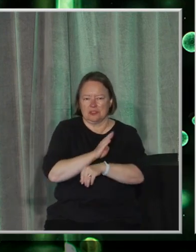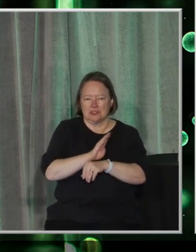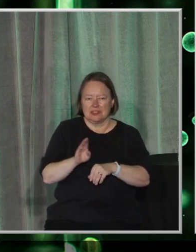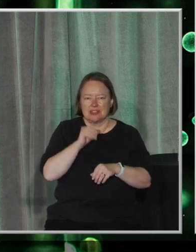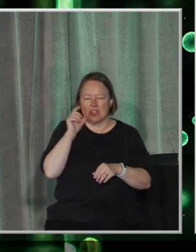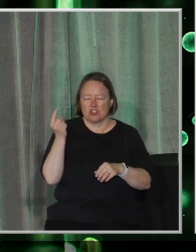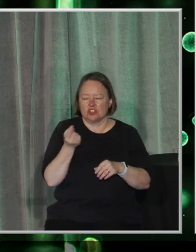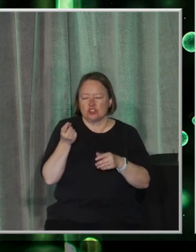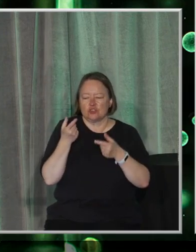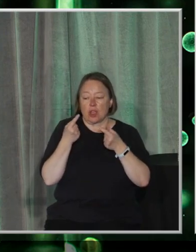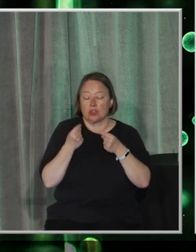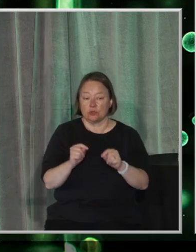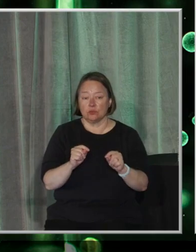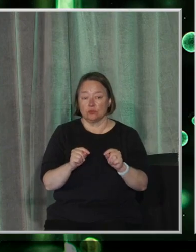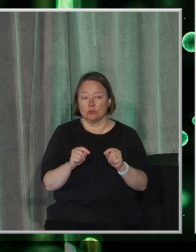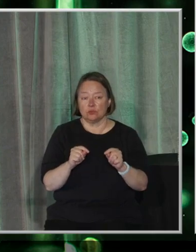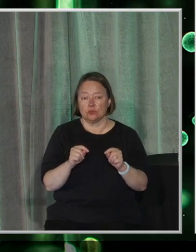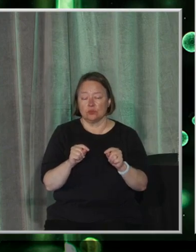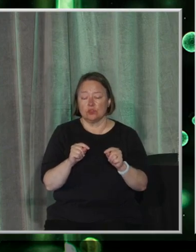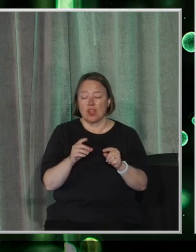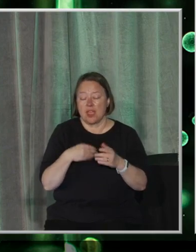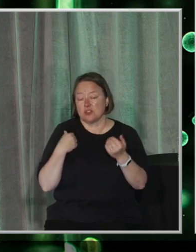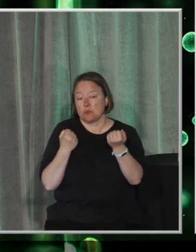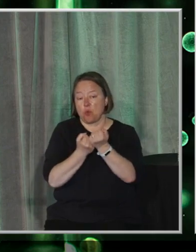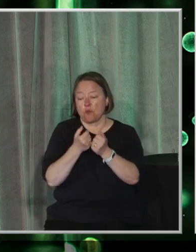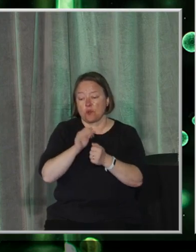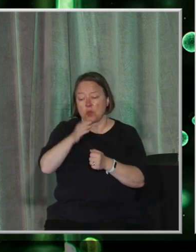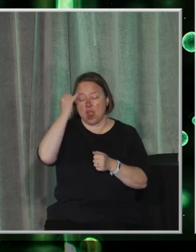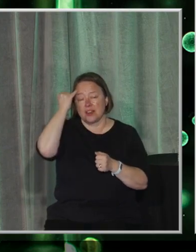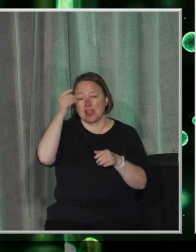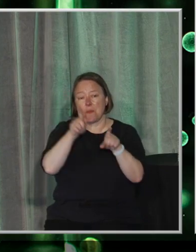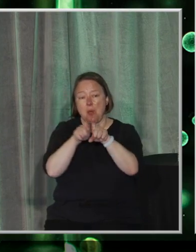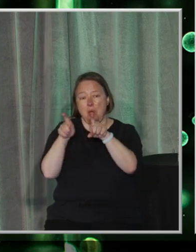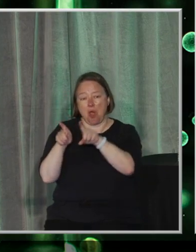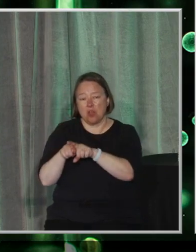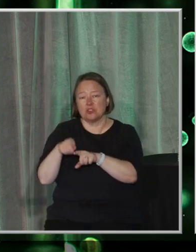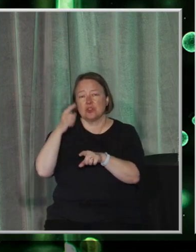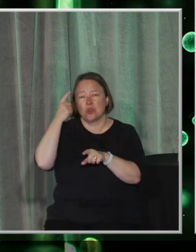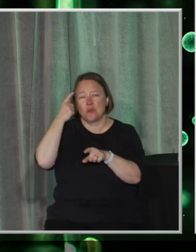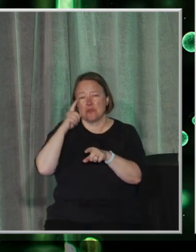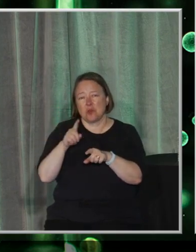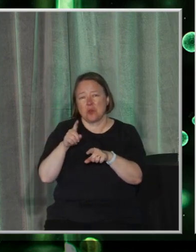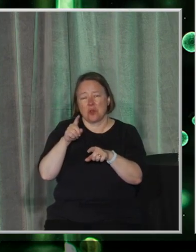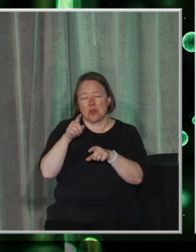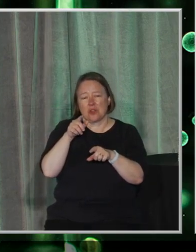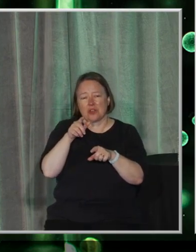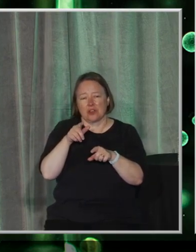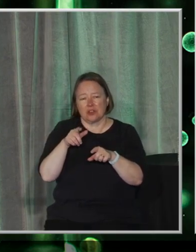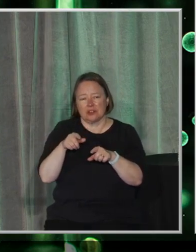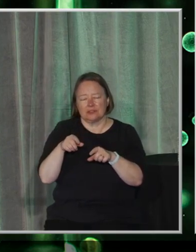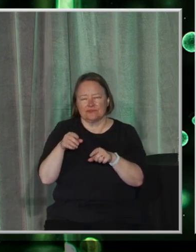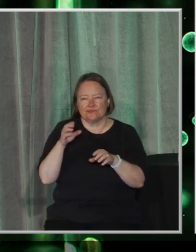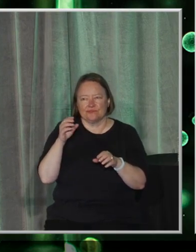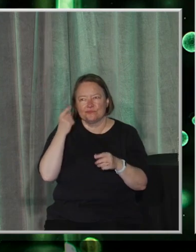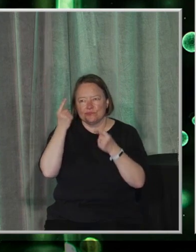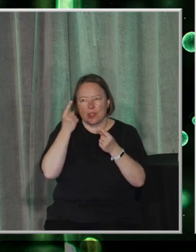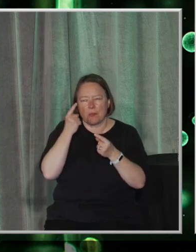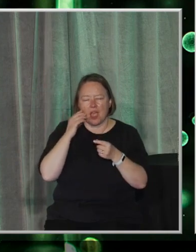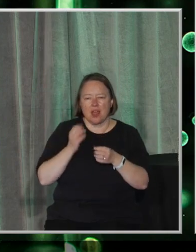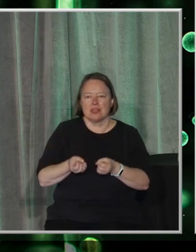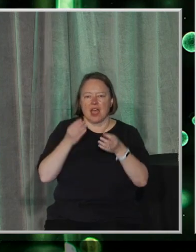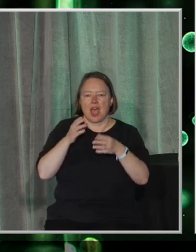terms of trying to gain support from your idea, but also just in terms of, you know, galvanizing a broader set of